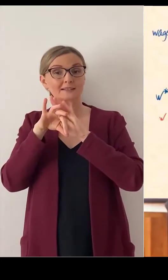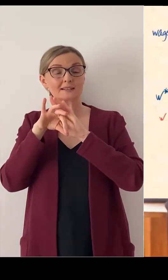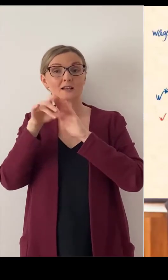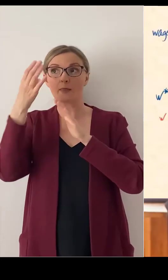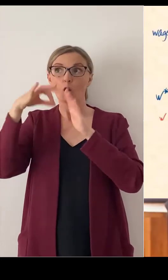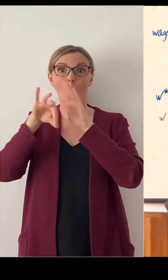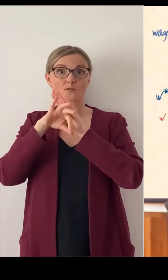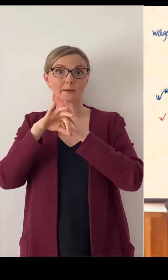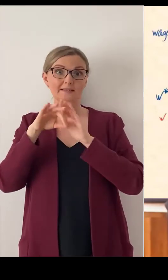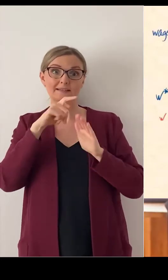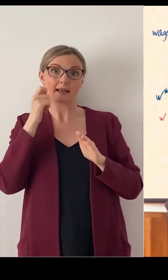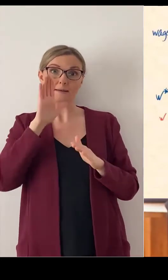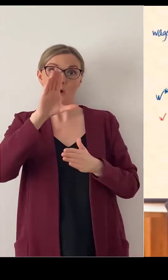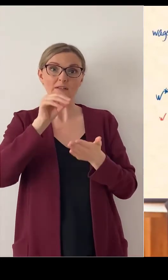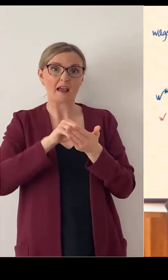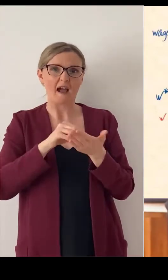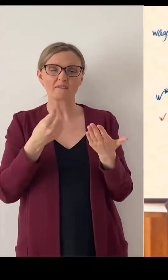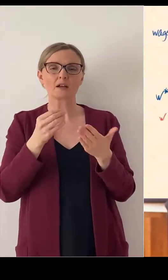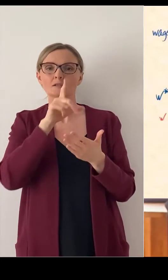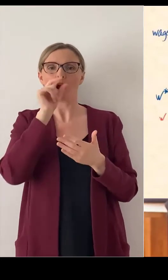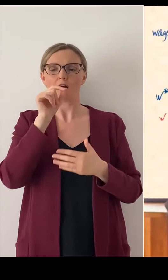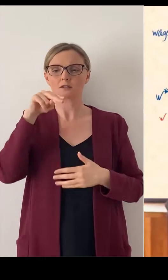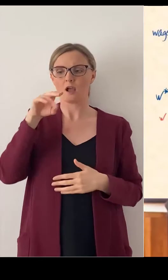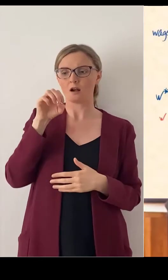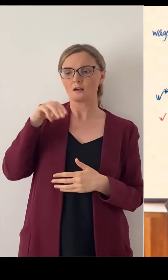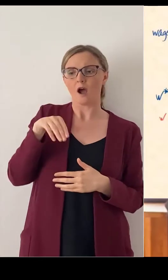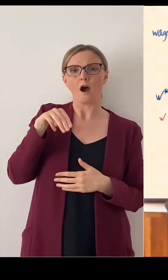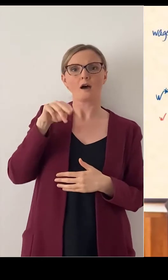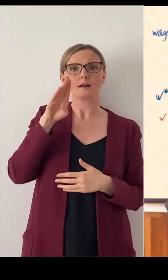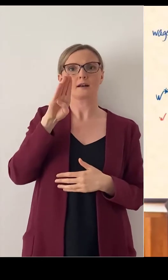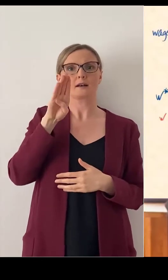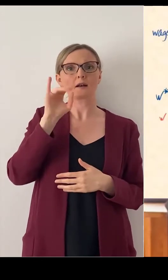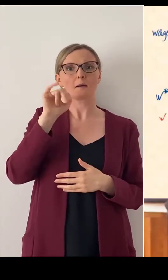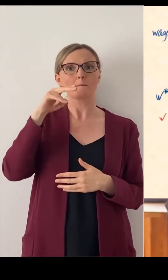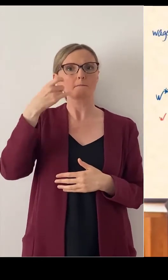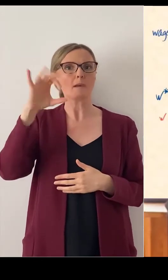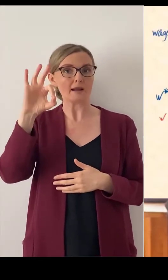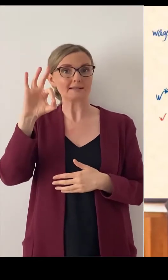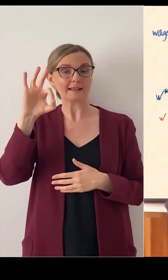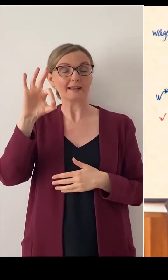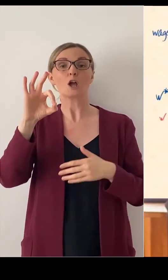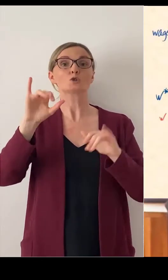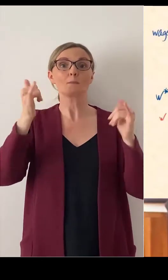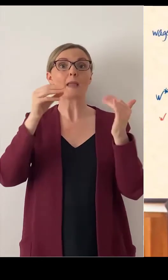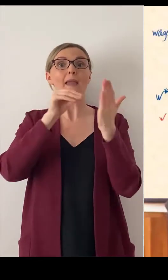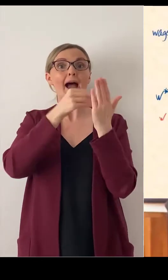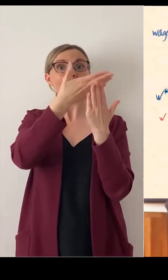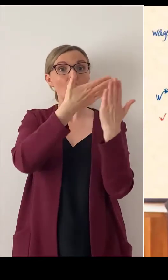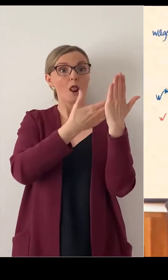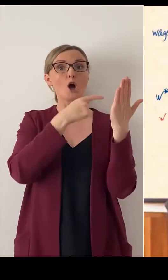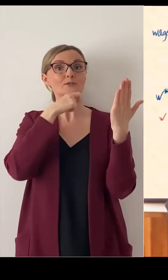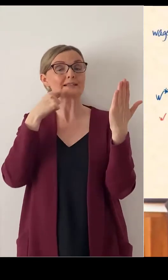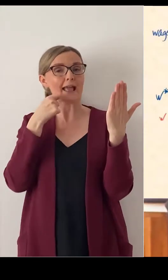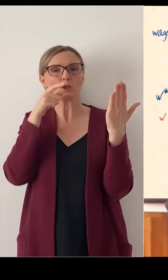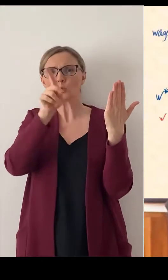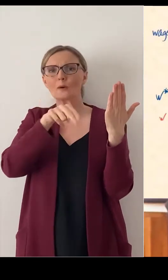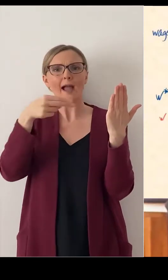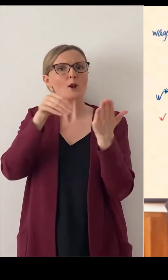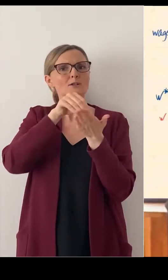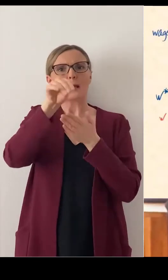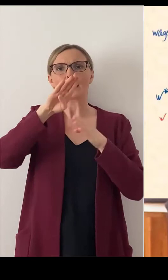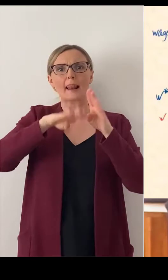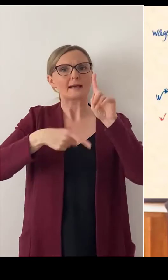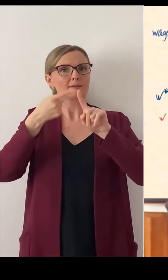non-binding, even though there is a law that says you cannot pay less than 9 euro to any of your